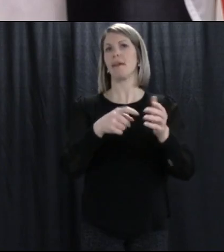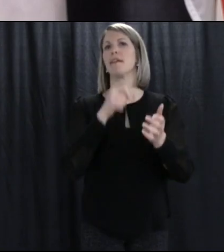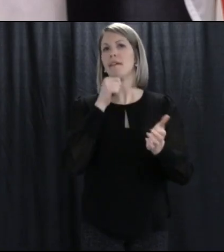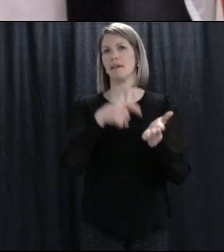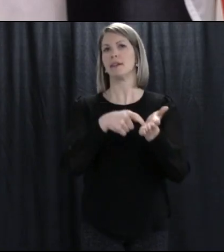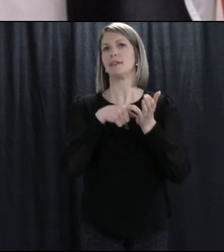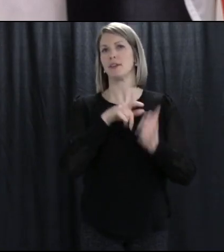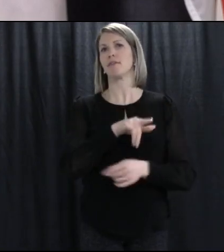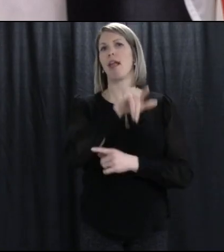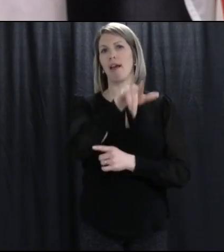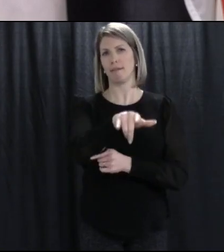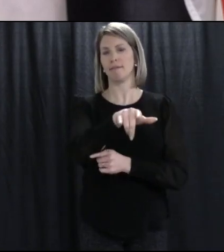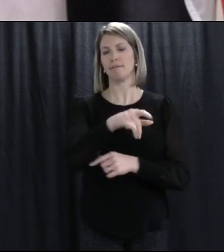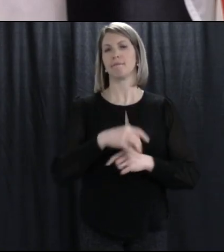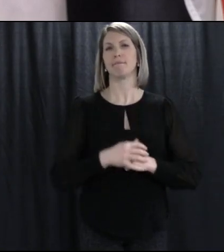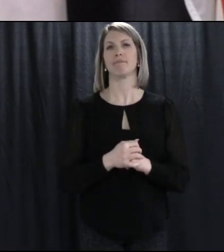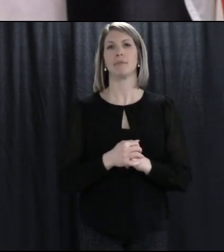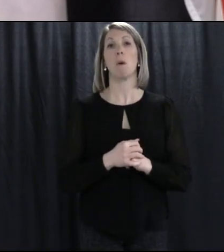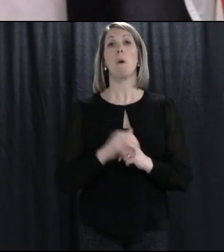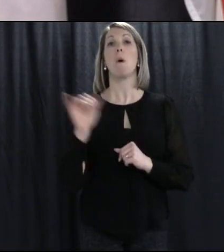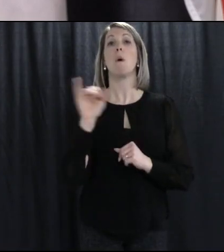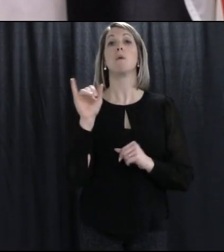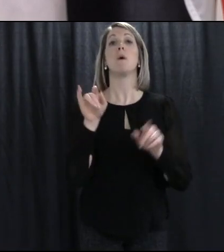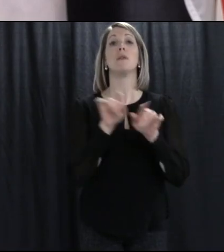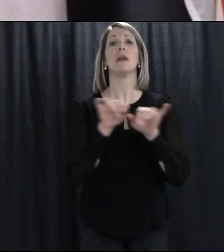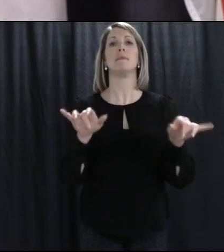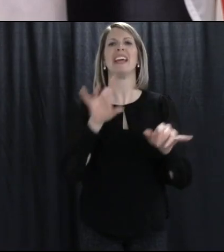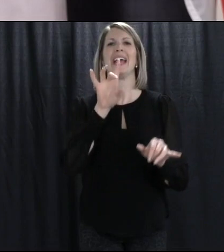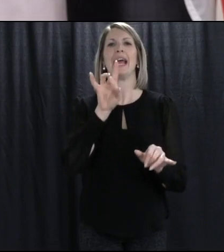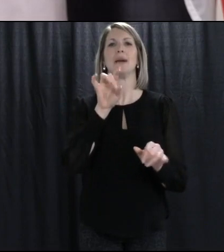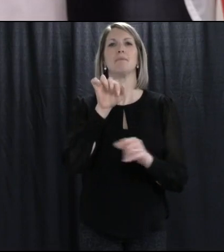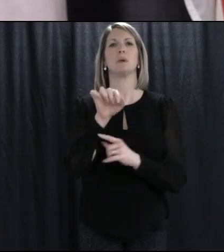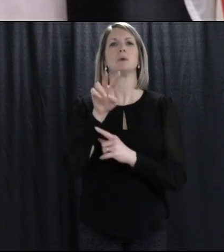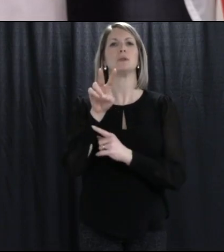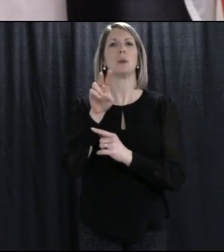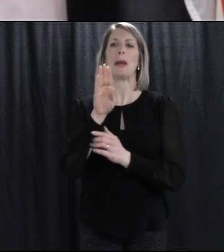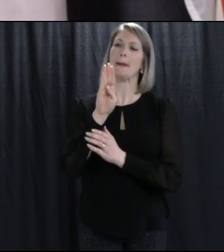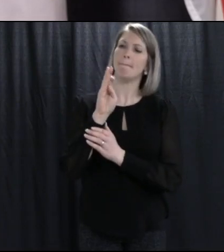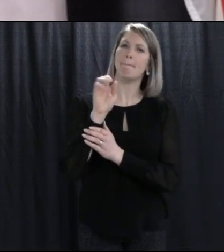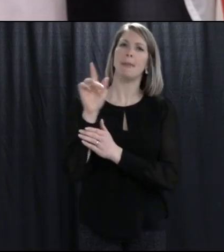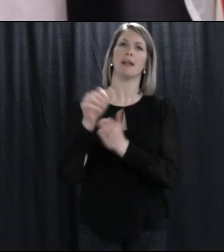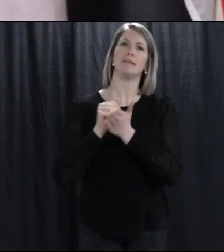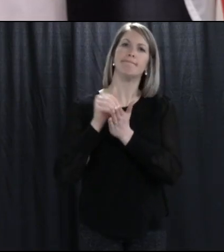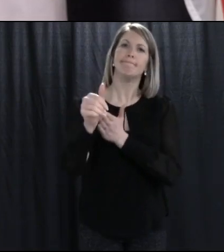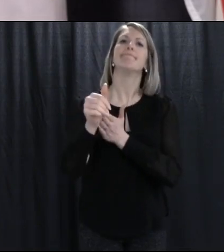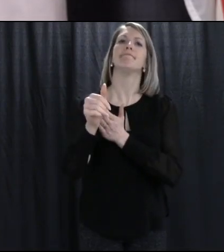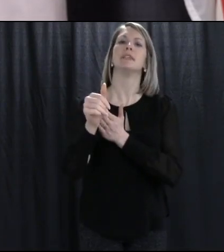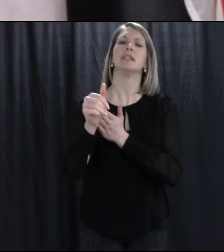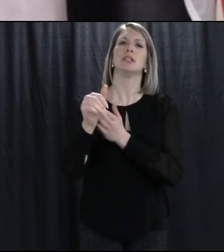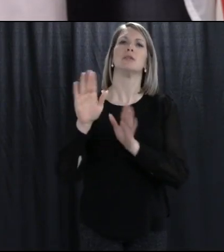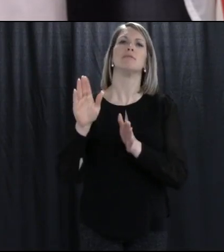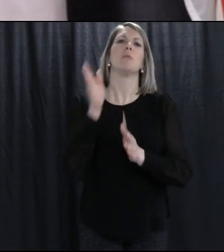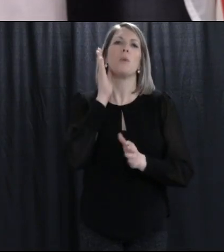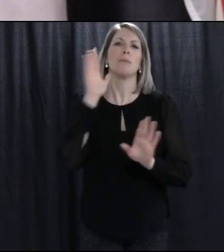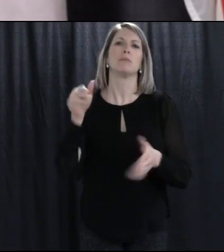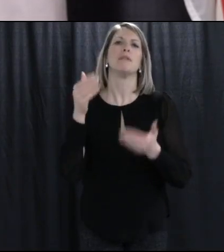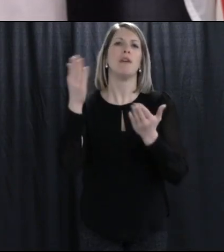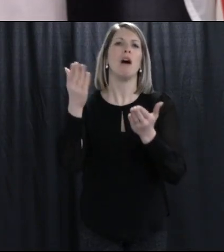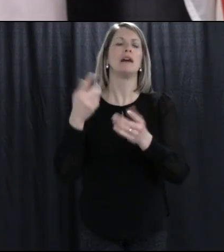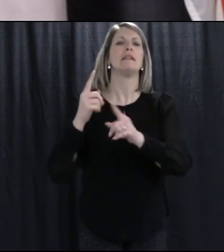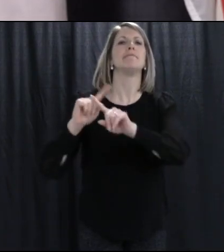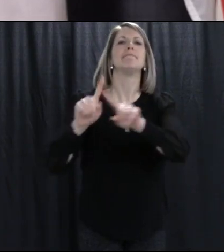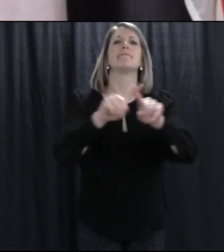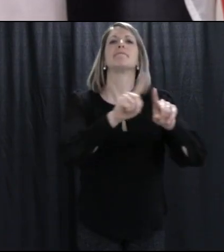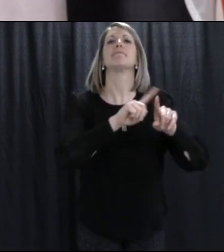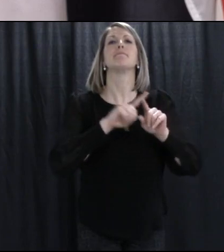Also, an $82 billion package was announced today, and this means more support for workers and businesses as we navigate over the